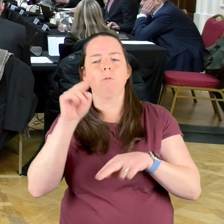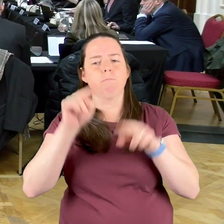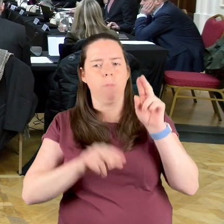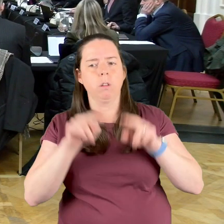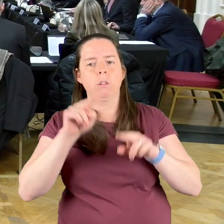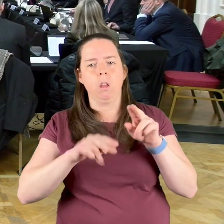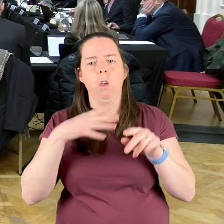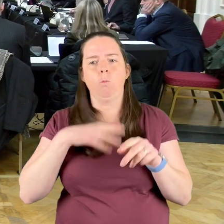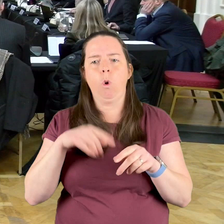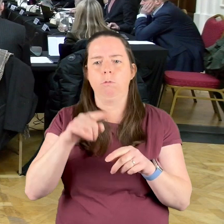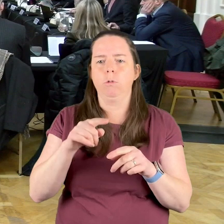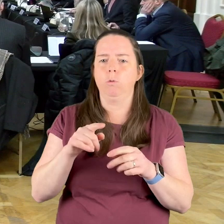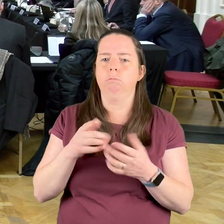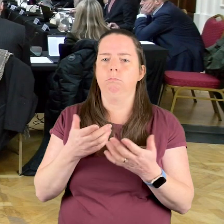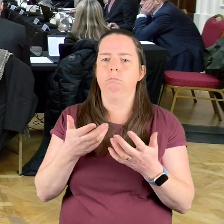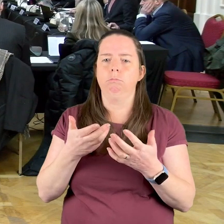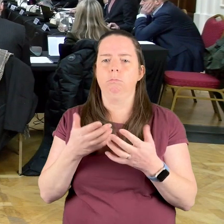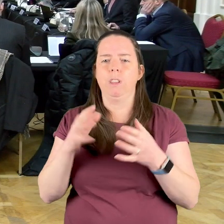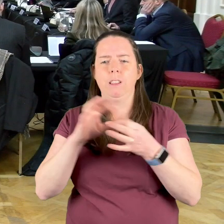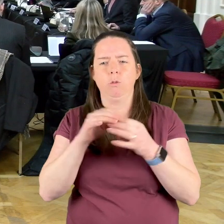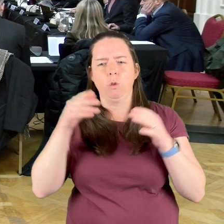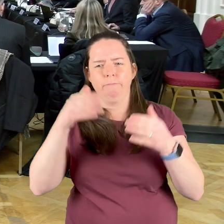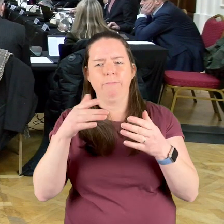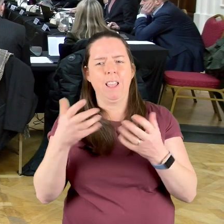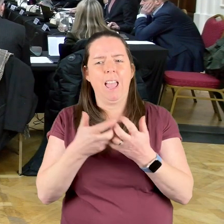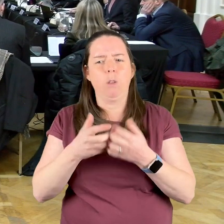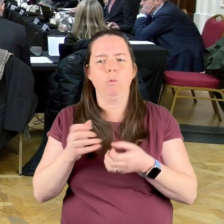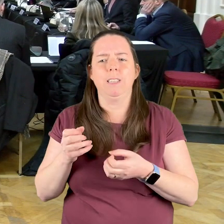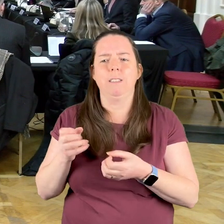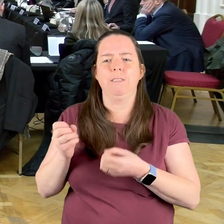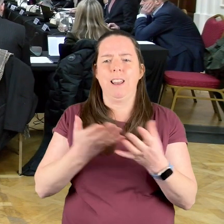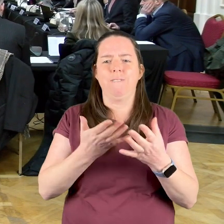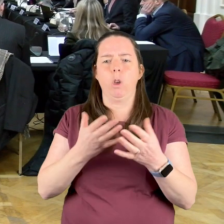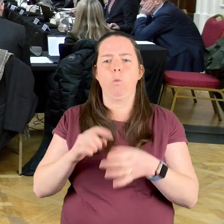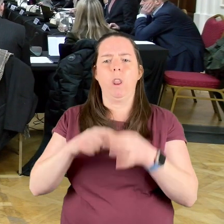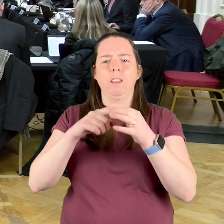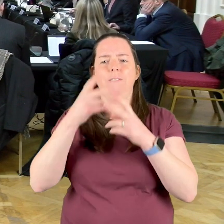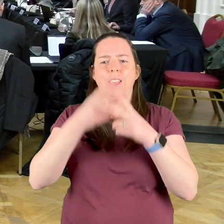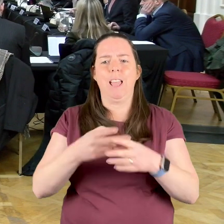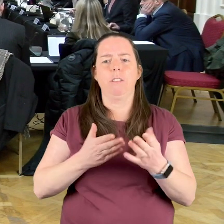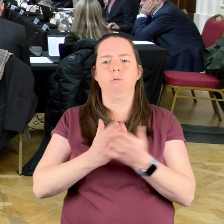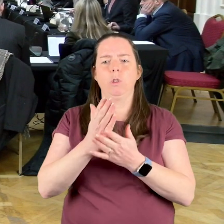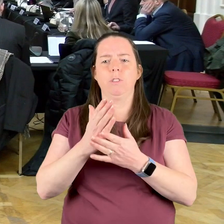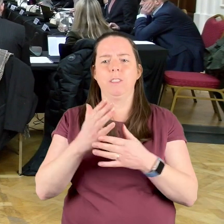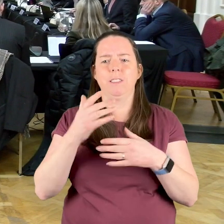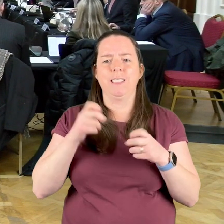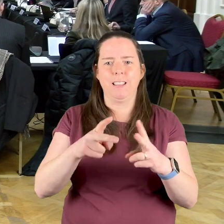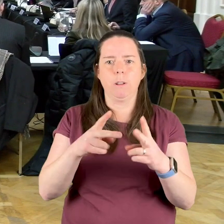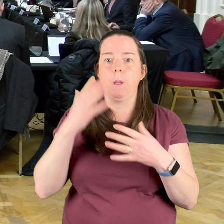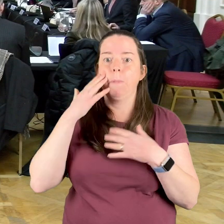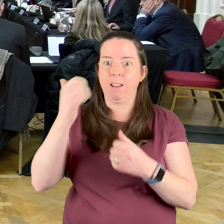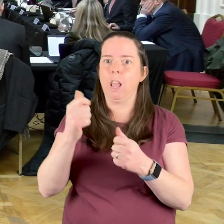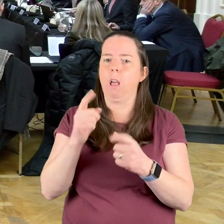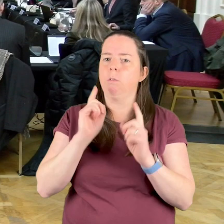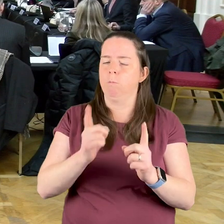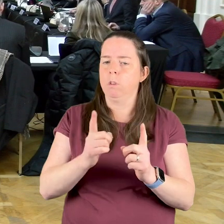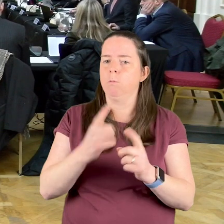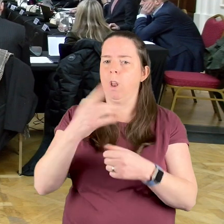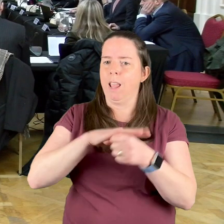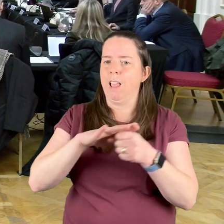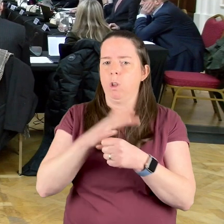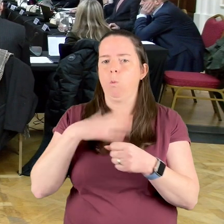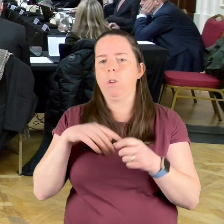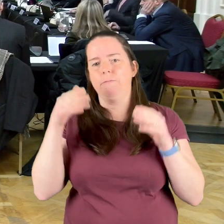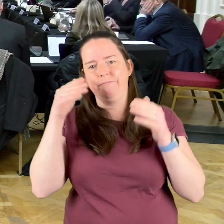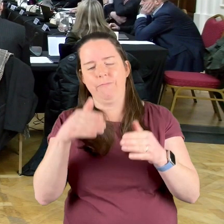in terms of how we deliver quality of care across the system. Mental health came out loud as well as one of the areas they want us to focus on.